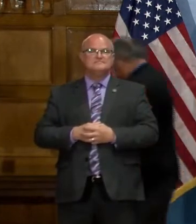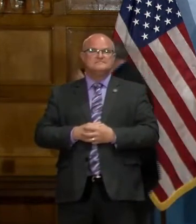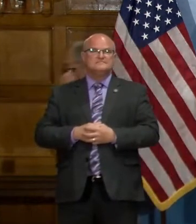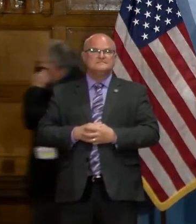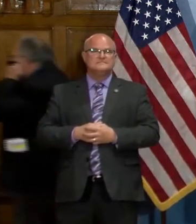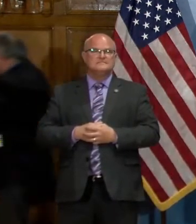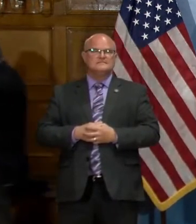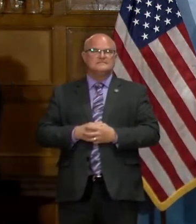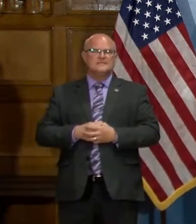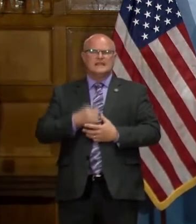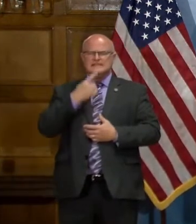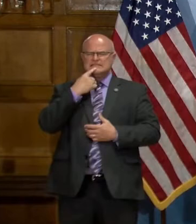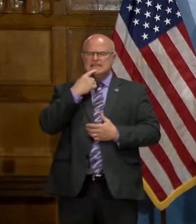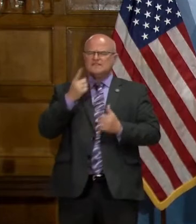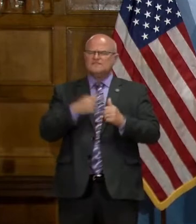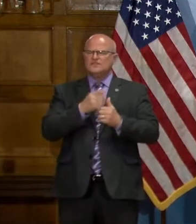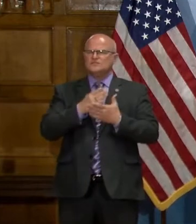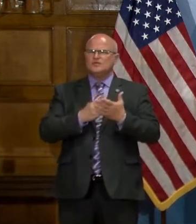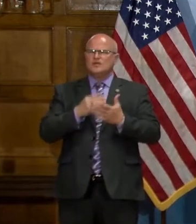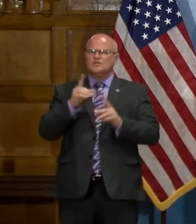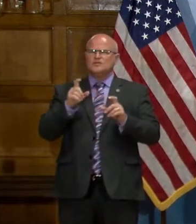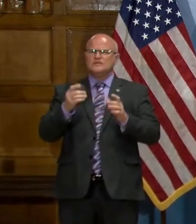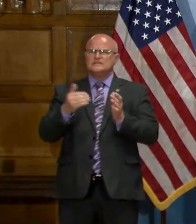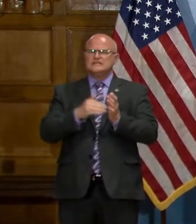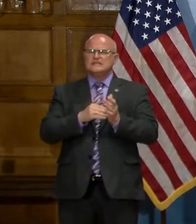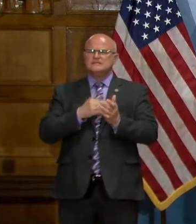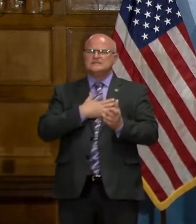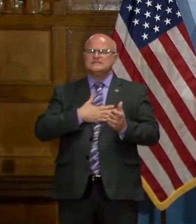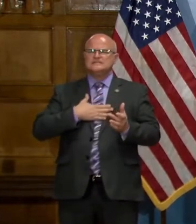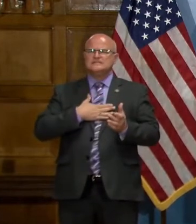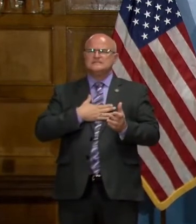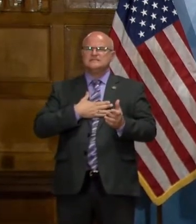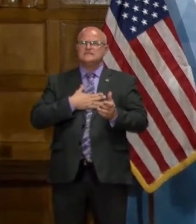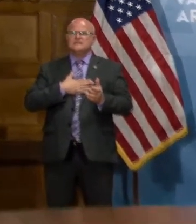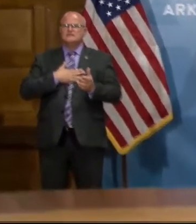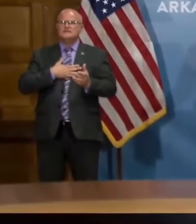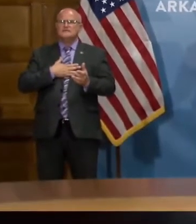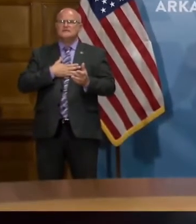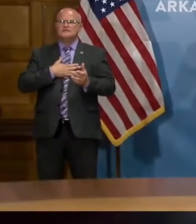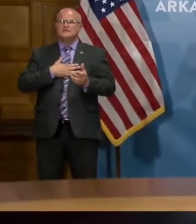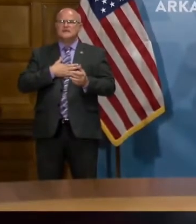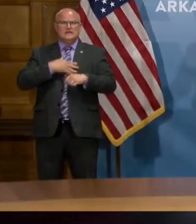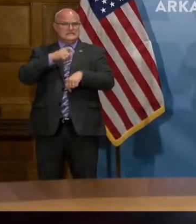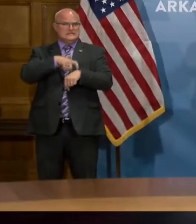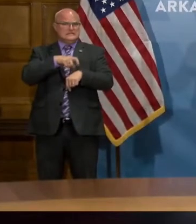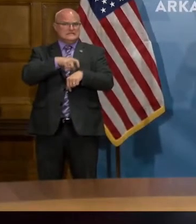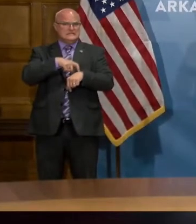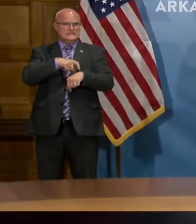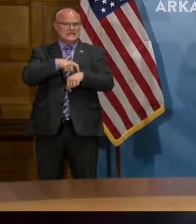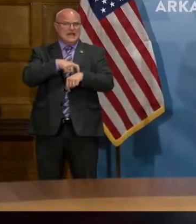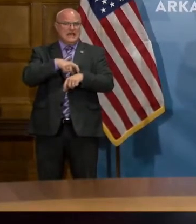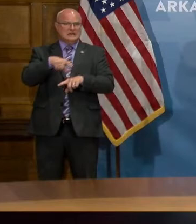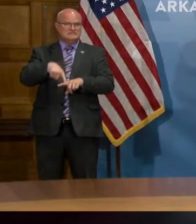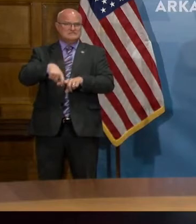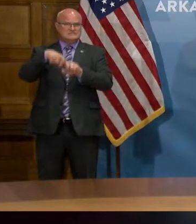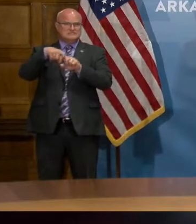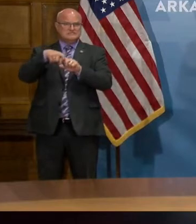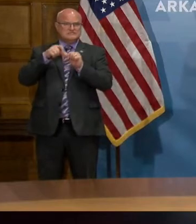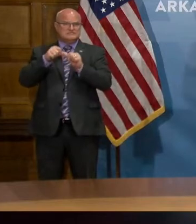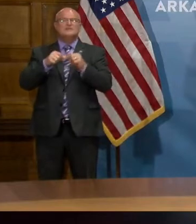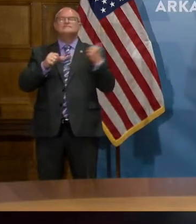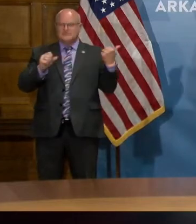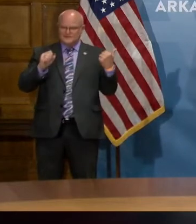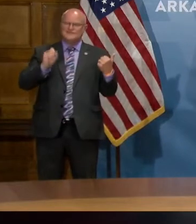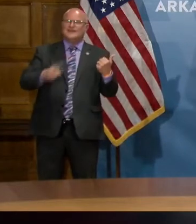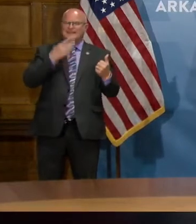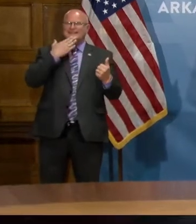And restate the first part of your question. Do we know any certain time frame how long this pause is expected to last? Thank